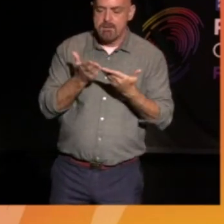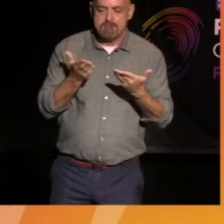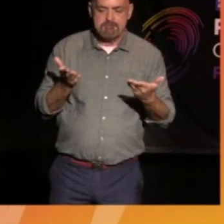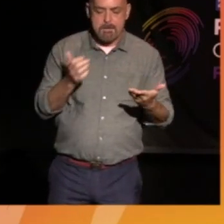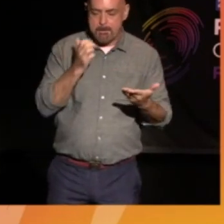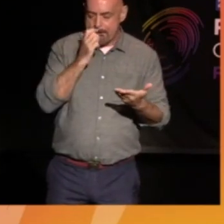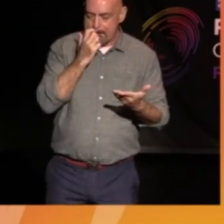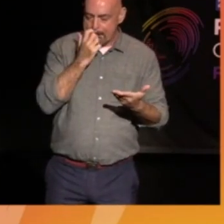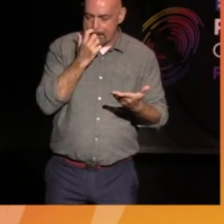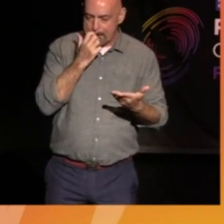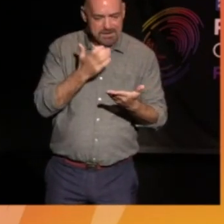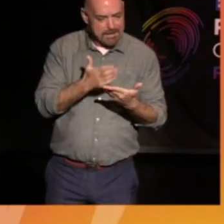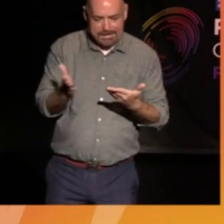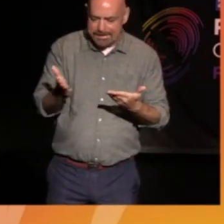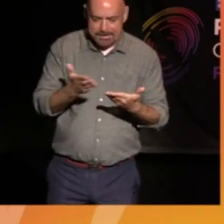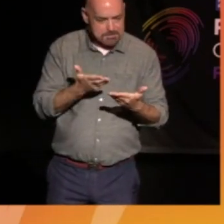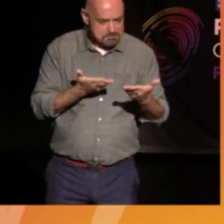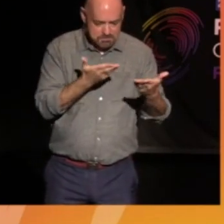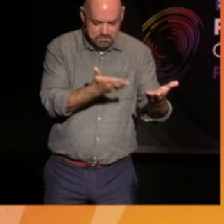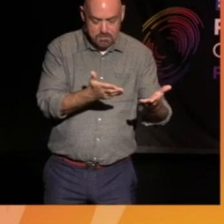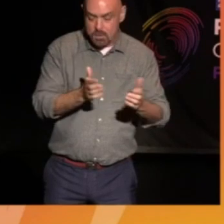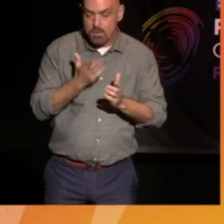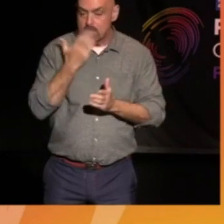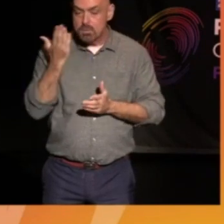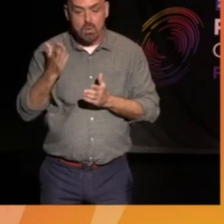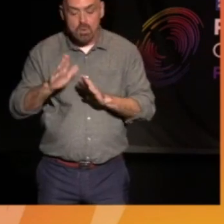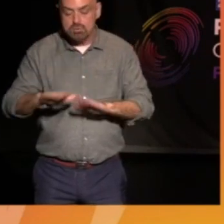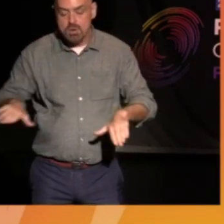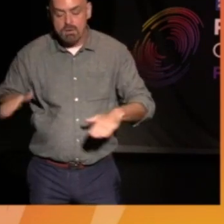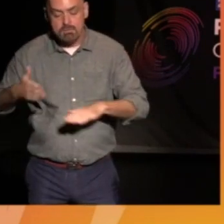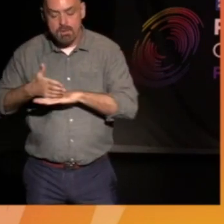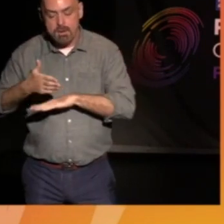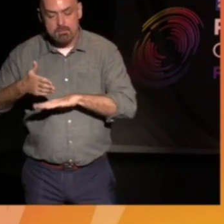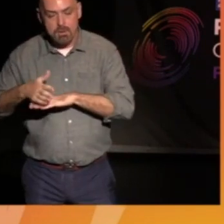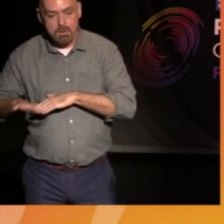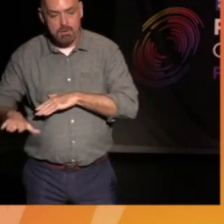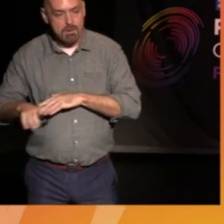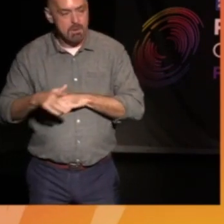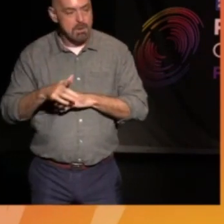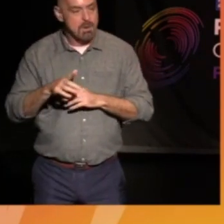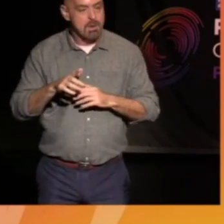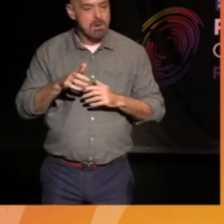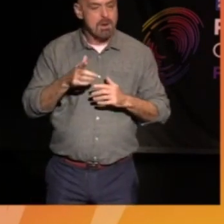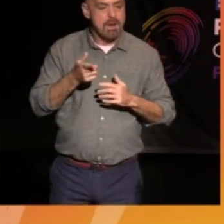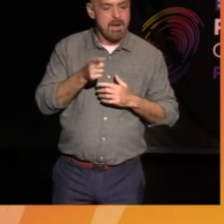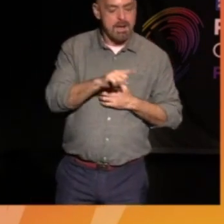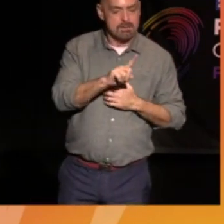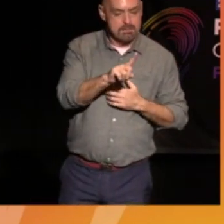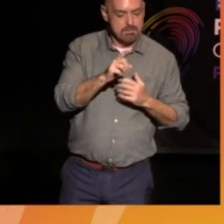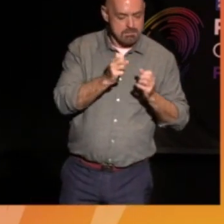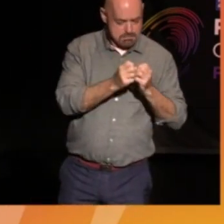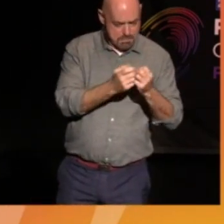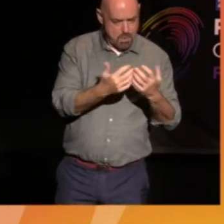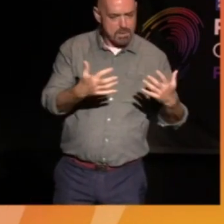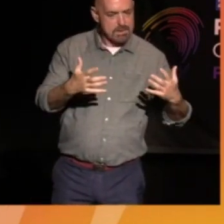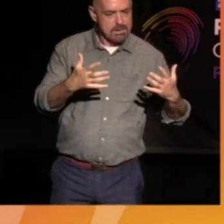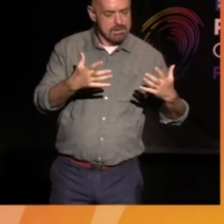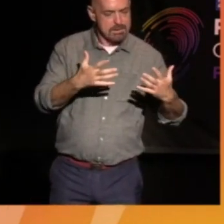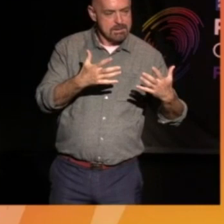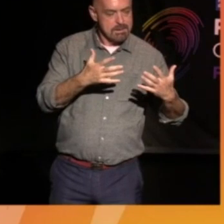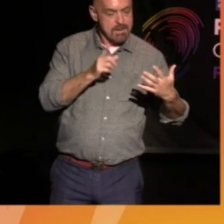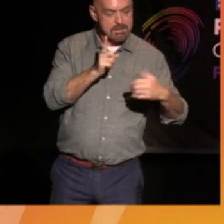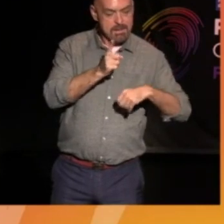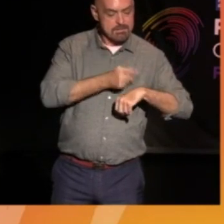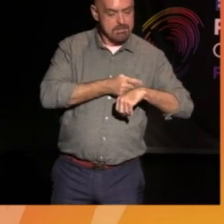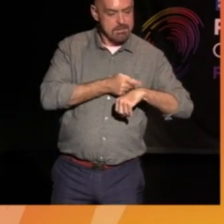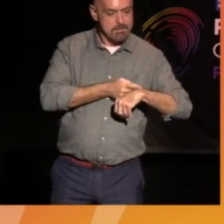a clean carpet, free of child labor, and the demand for such carpets increased multifold. And since